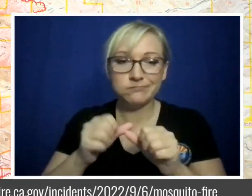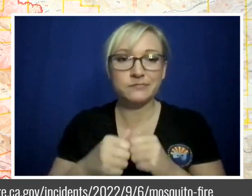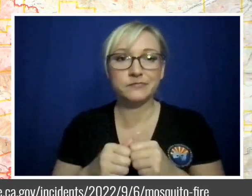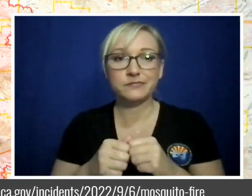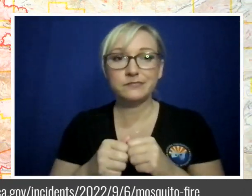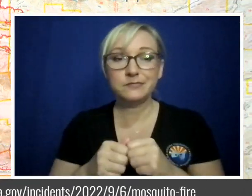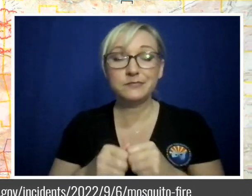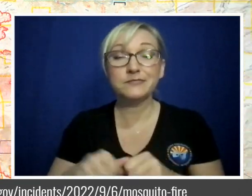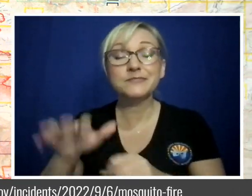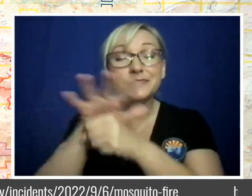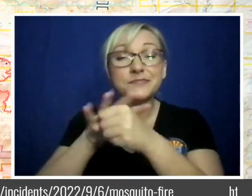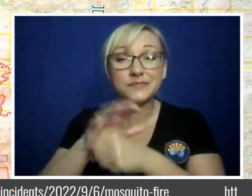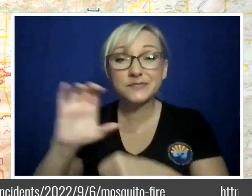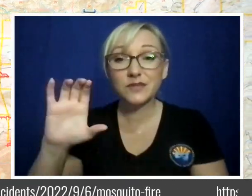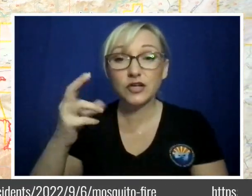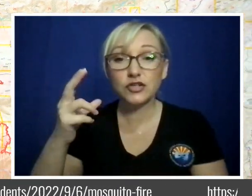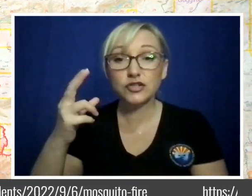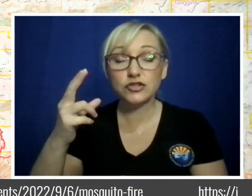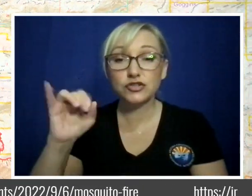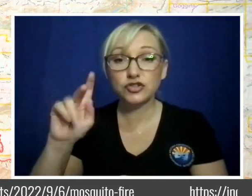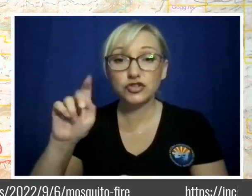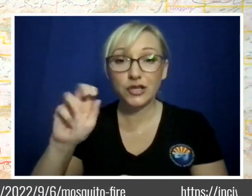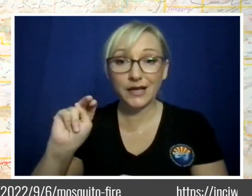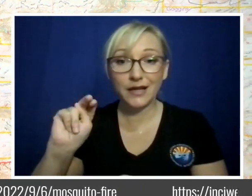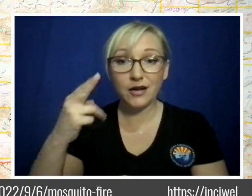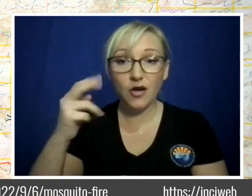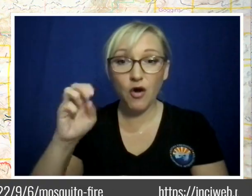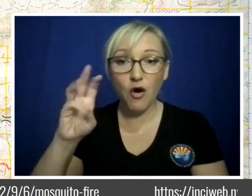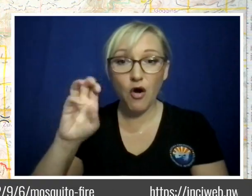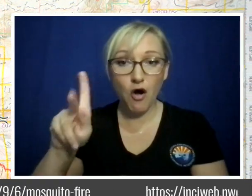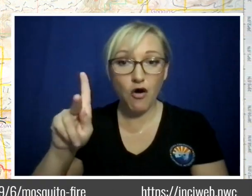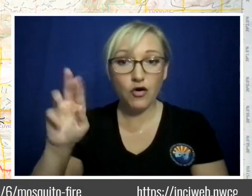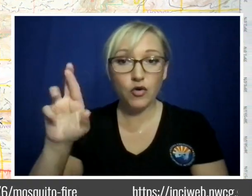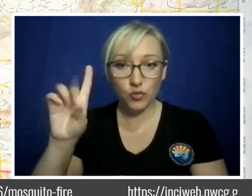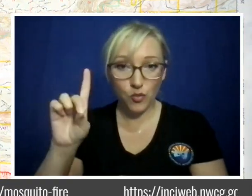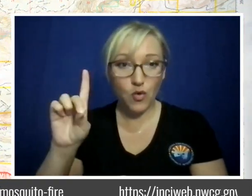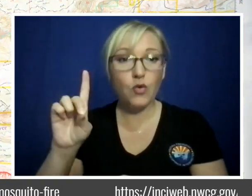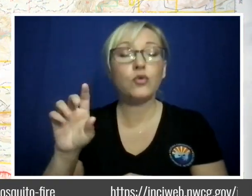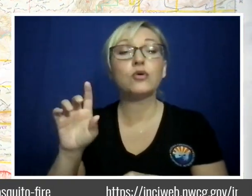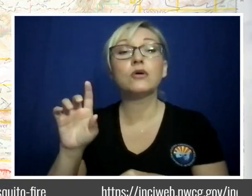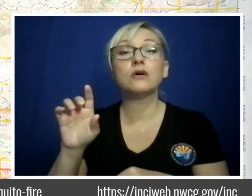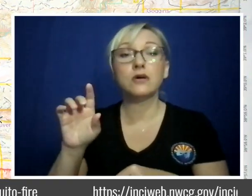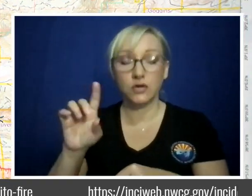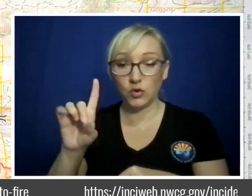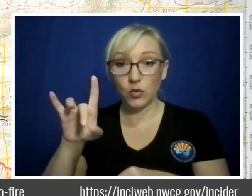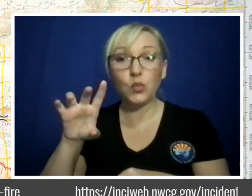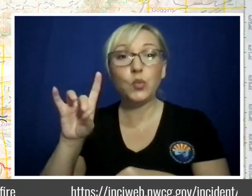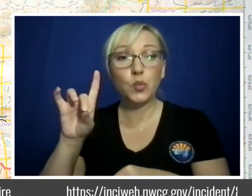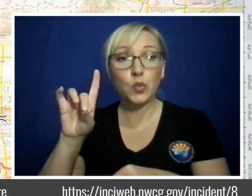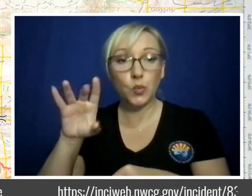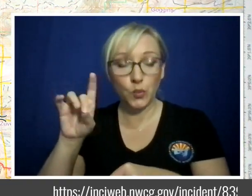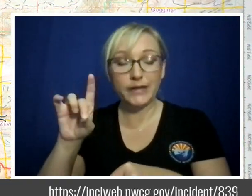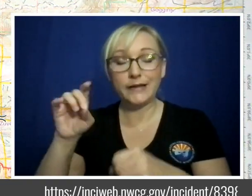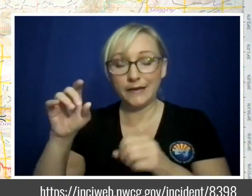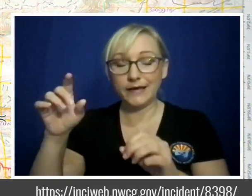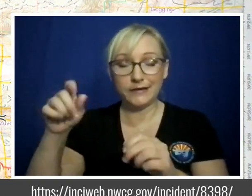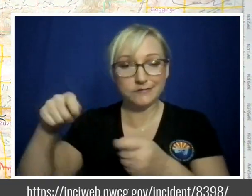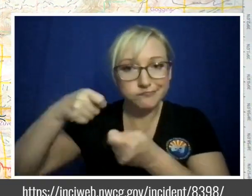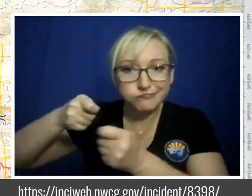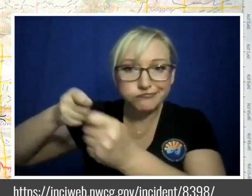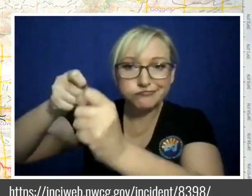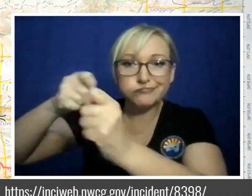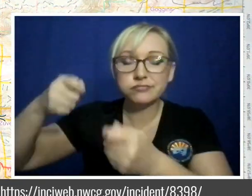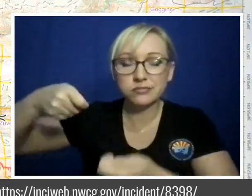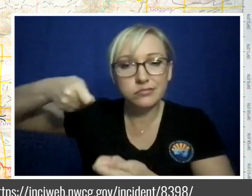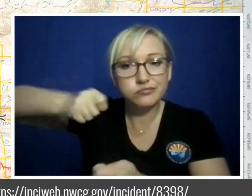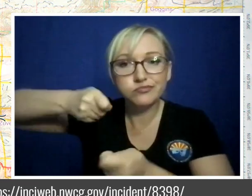Road, we have tied the fire into the Forest Hill Divide Road up here on the top. We secured that last night. And we're looking for